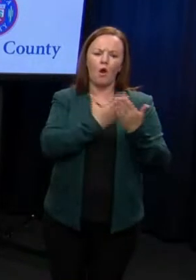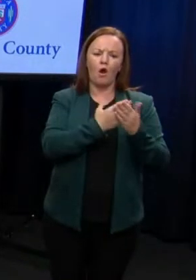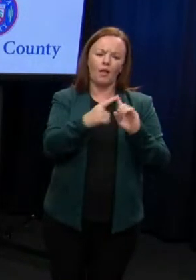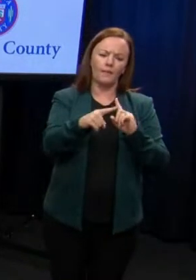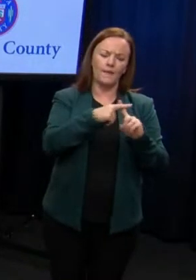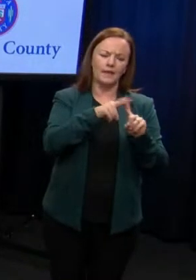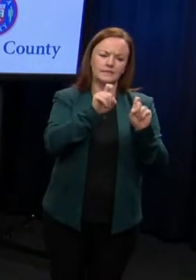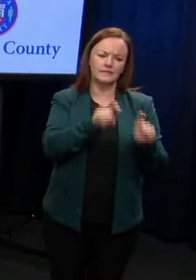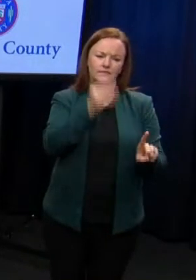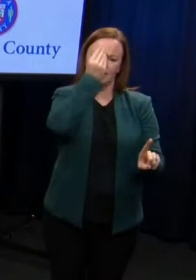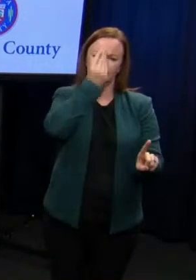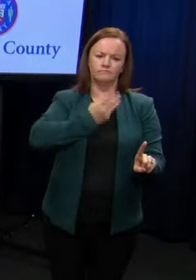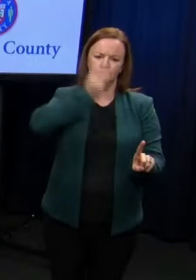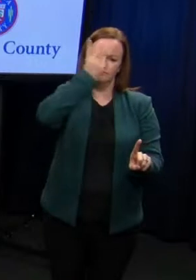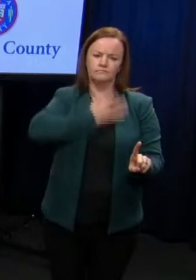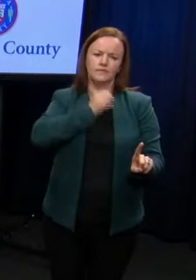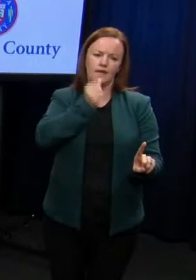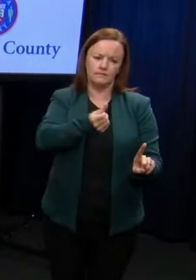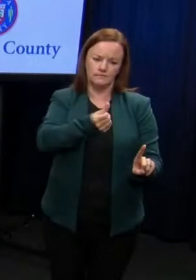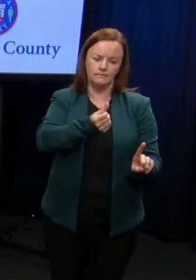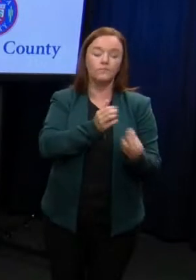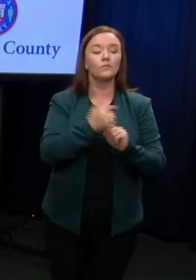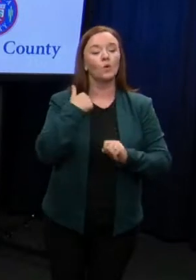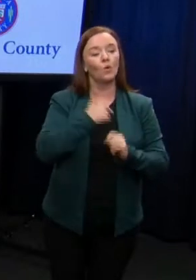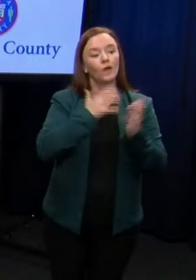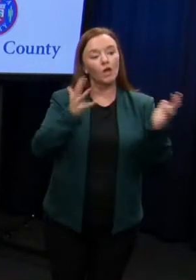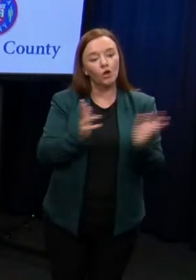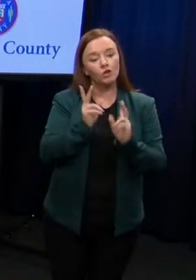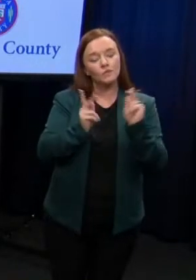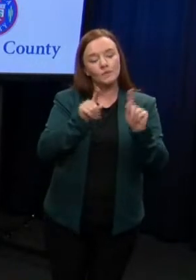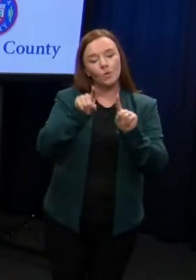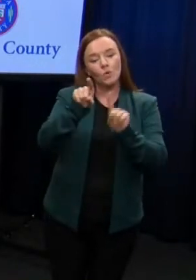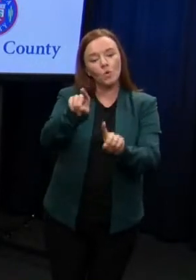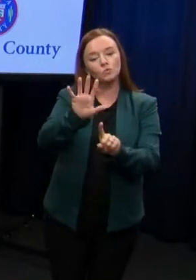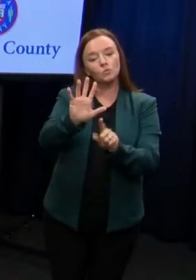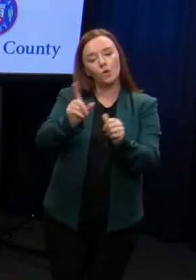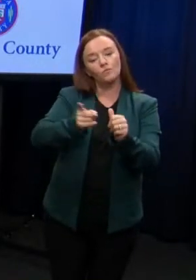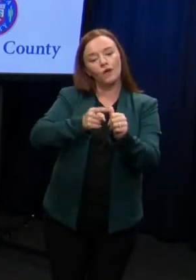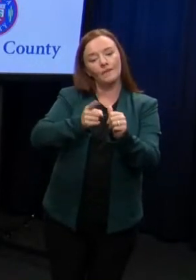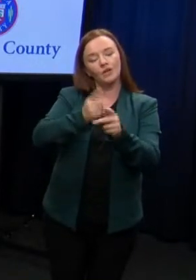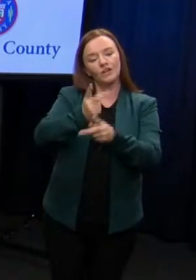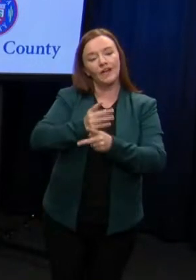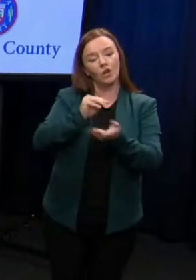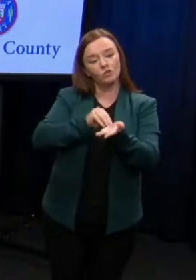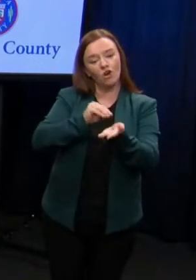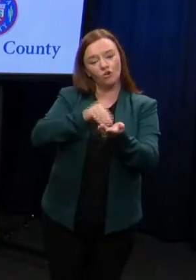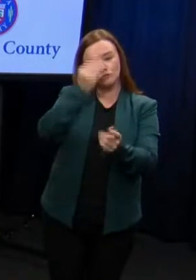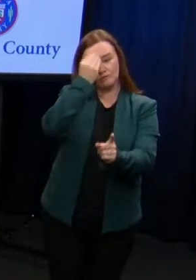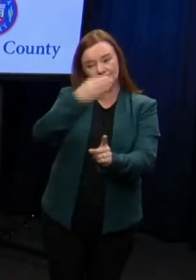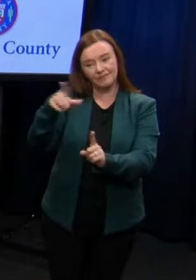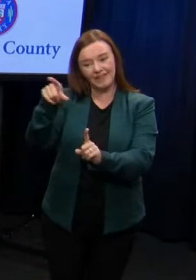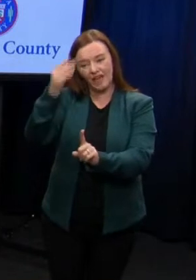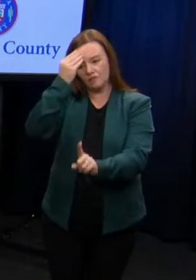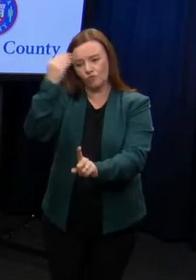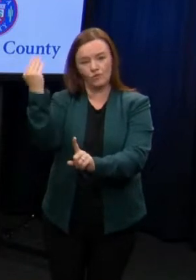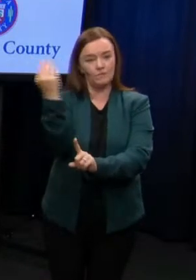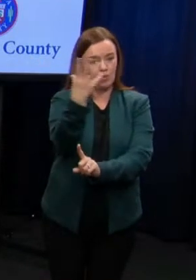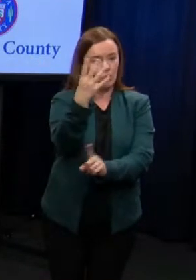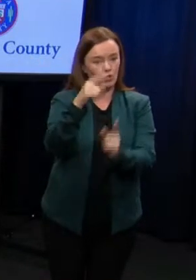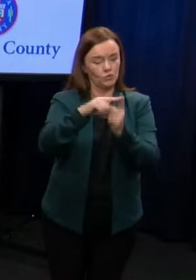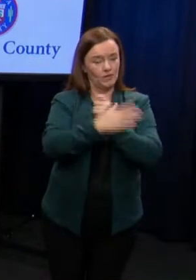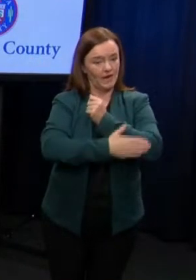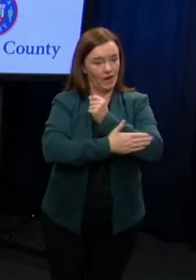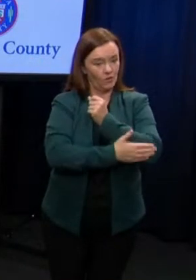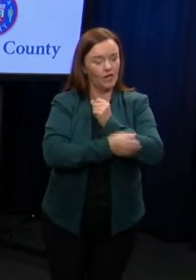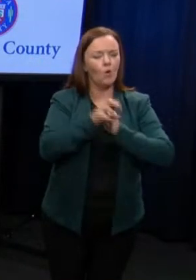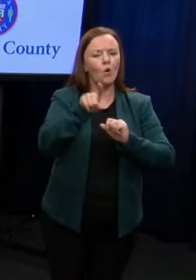to us. We encourage individuals to go to your primary care physician and have them report the test results, or you can contact